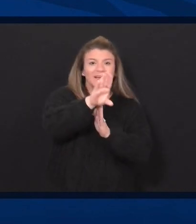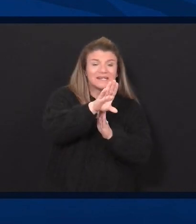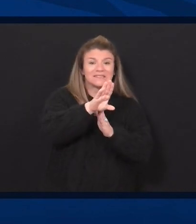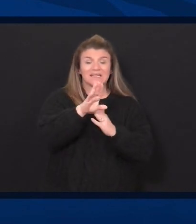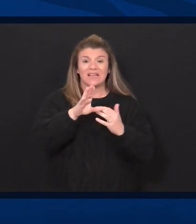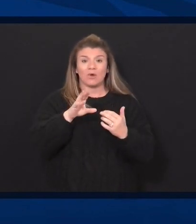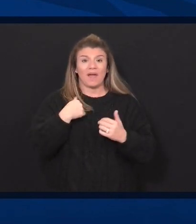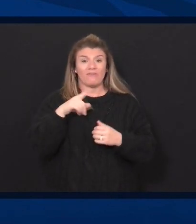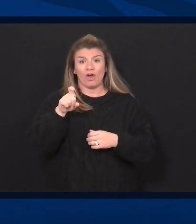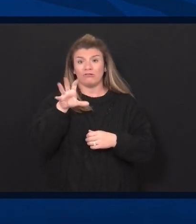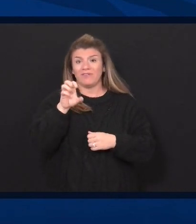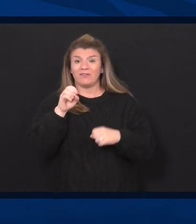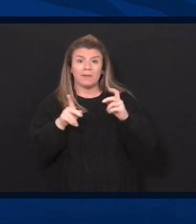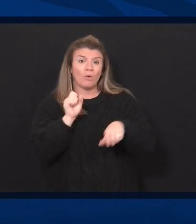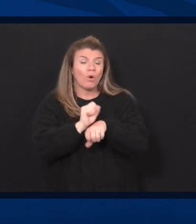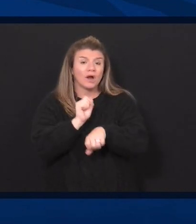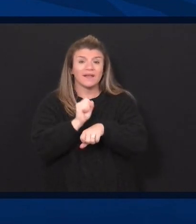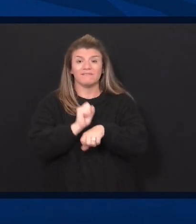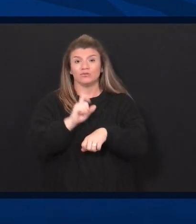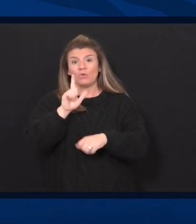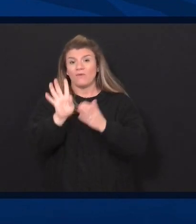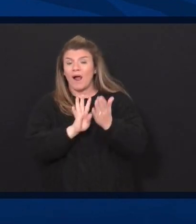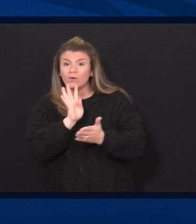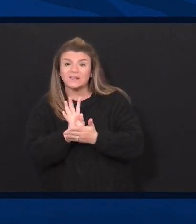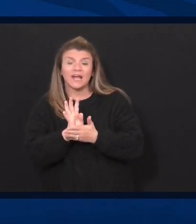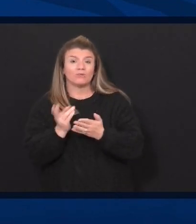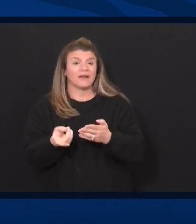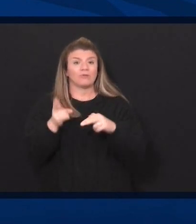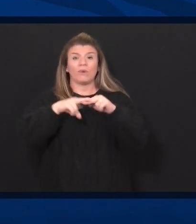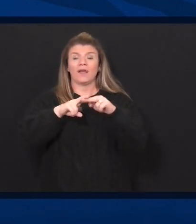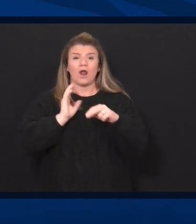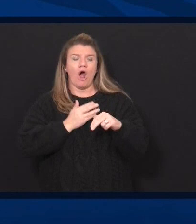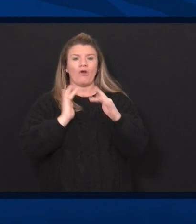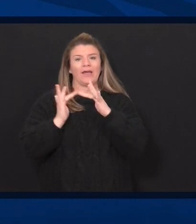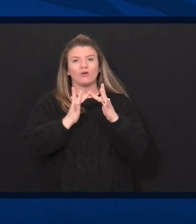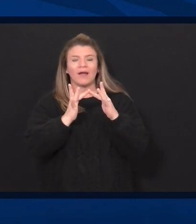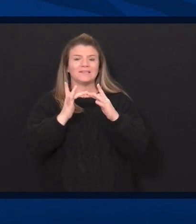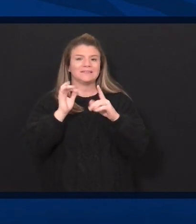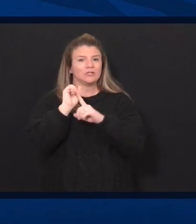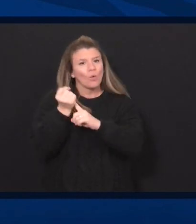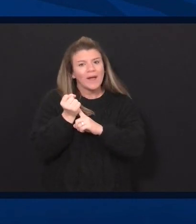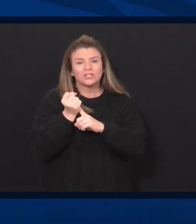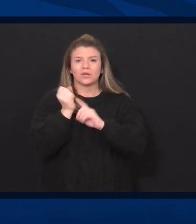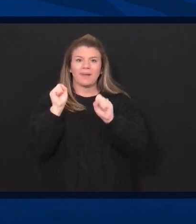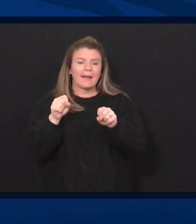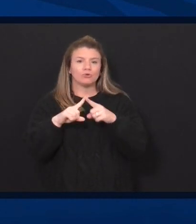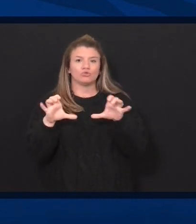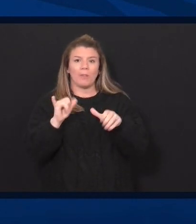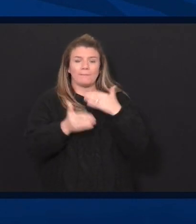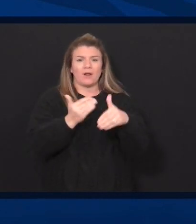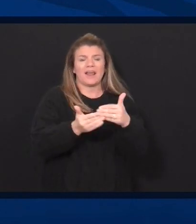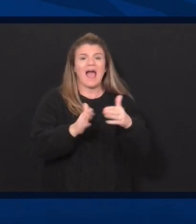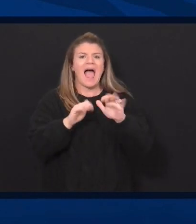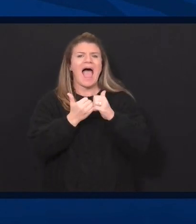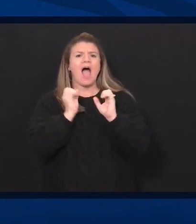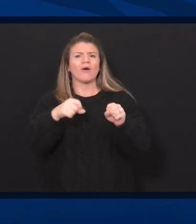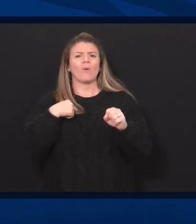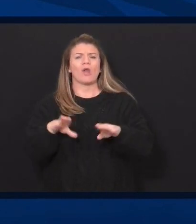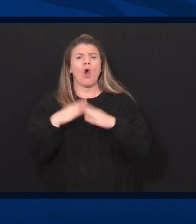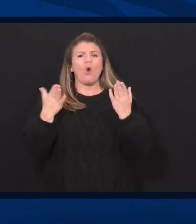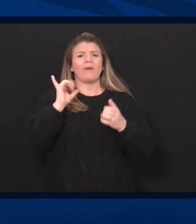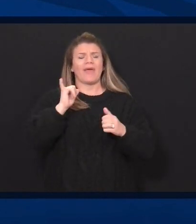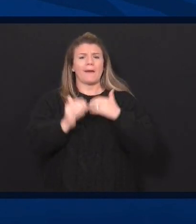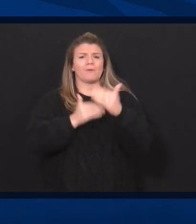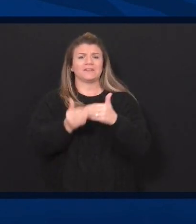people working on it 24 hours a day, and you're trying to increase bandwidth, what has actually been accomplished to open up the process